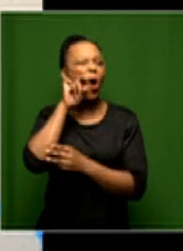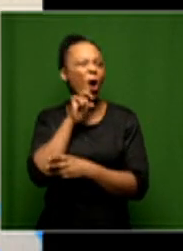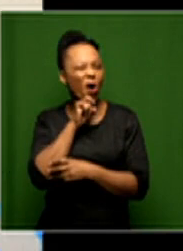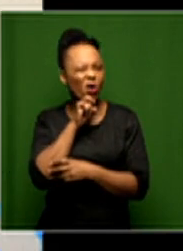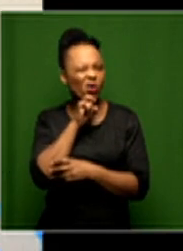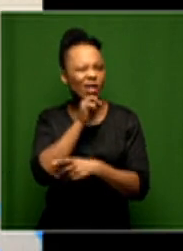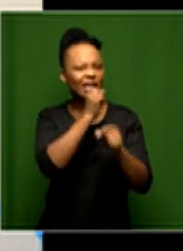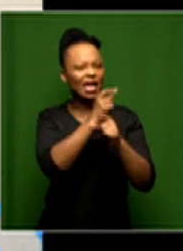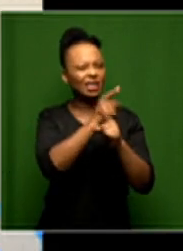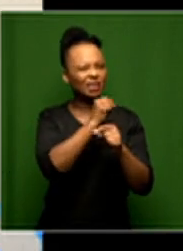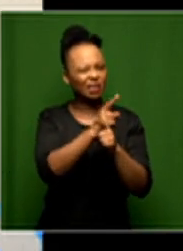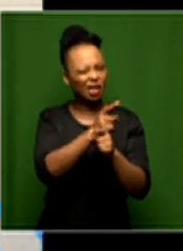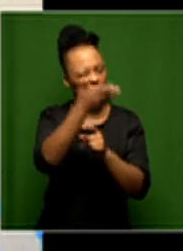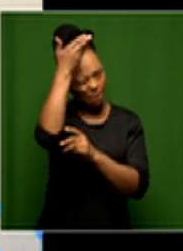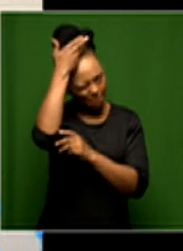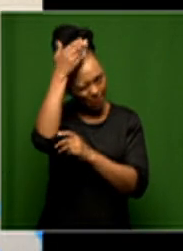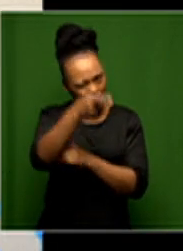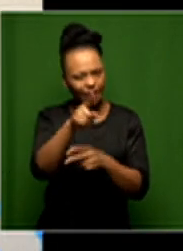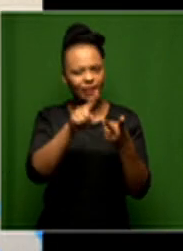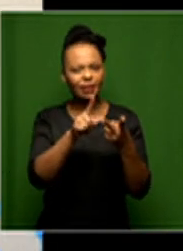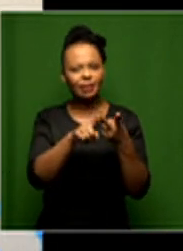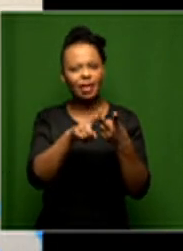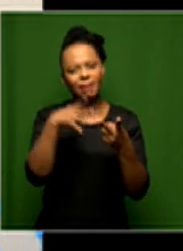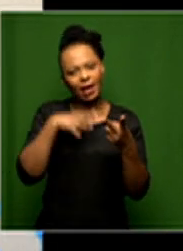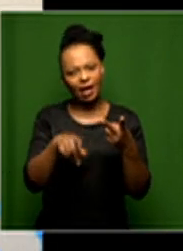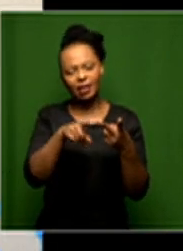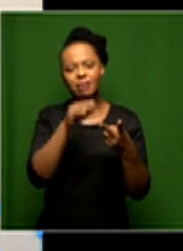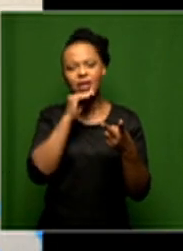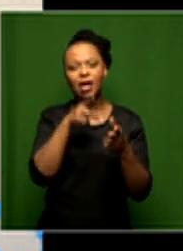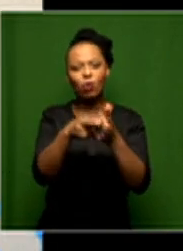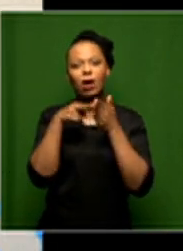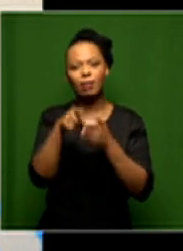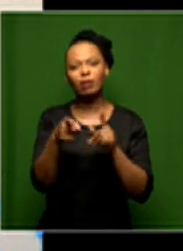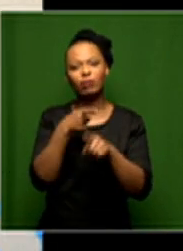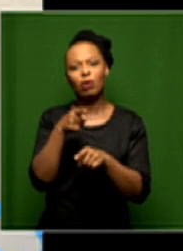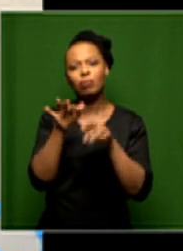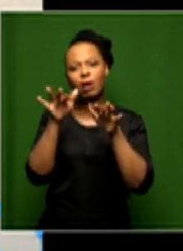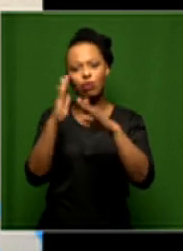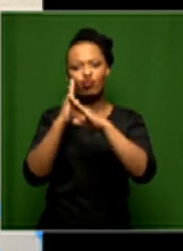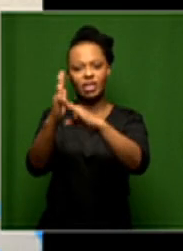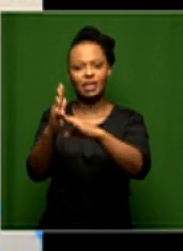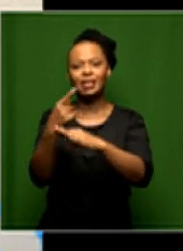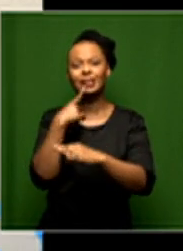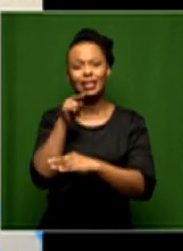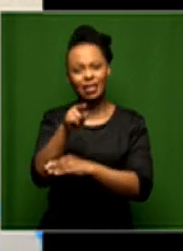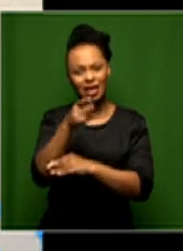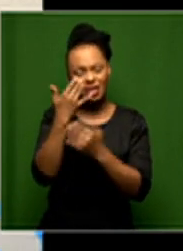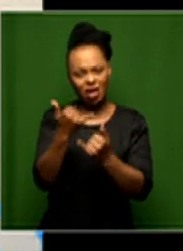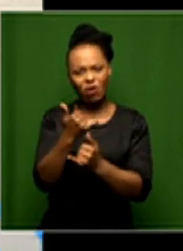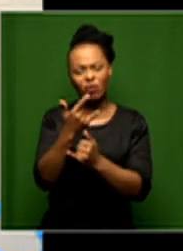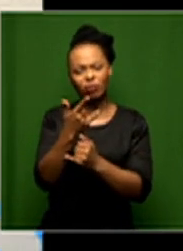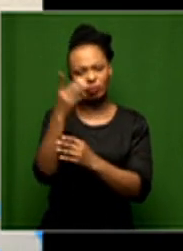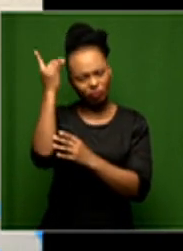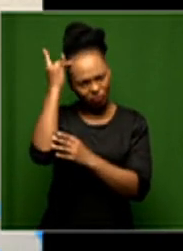minibus taxis, but also these converted panel vans. You'll remember that was a requirement by the public protector that these panel vans that were converted